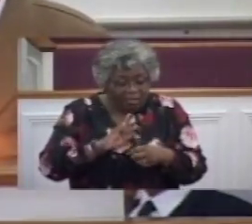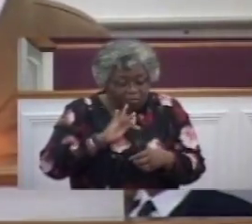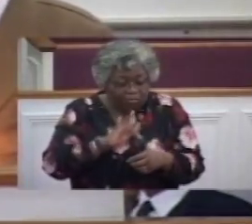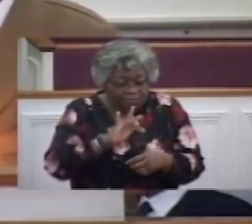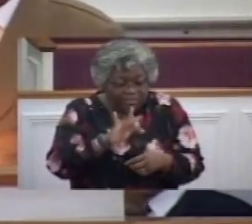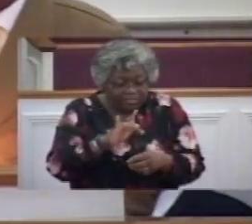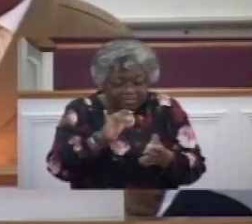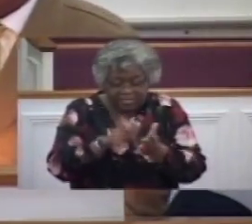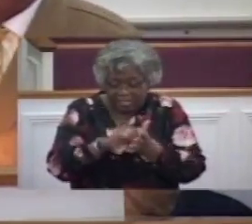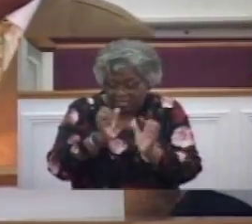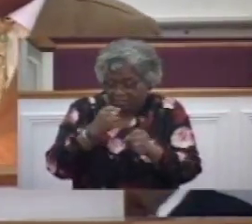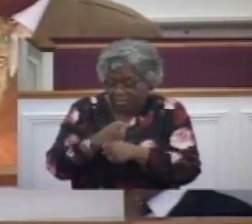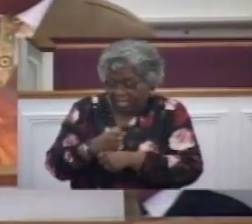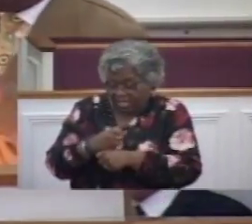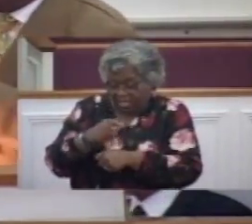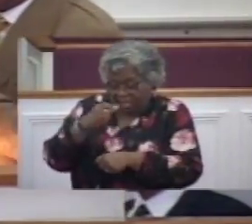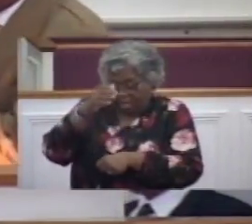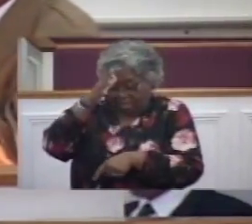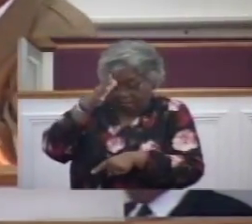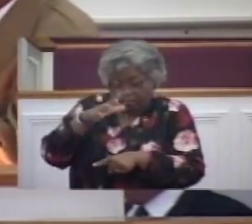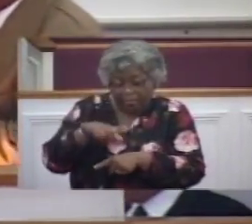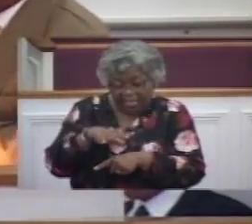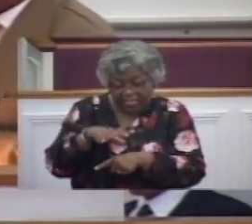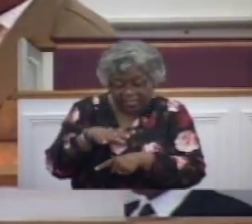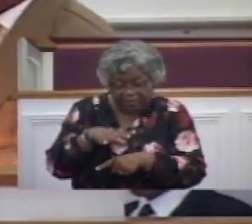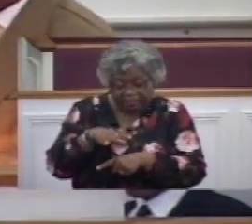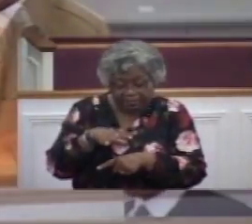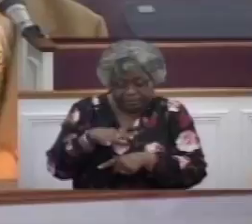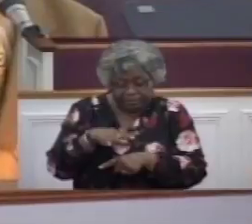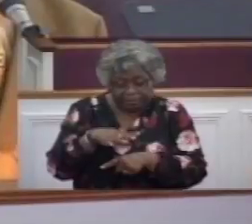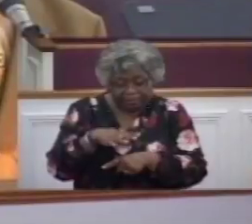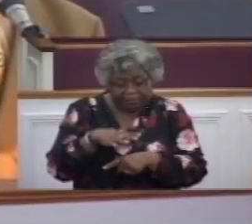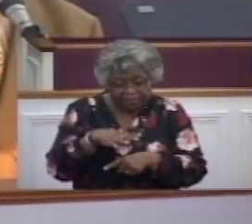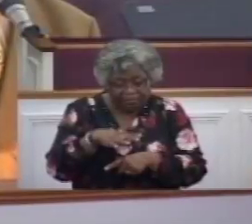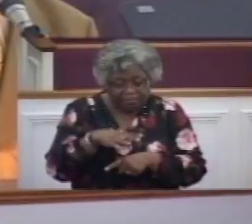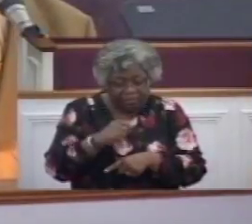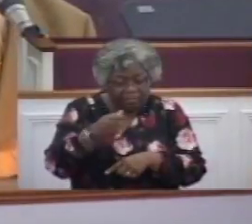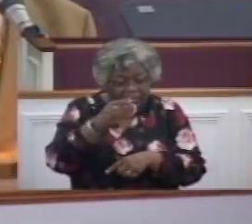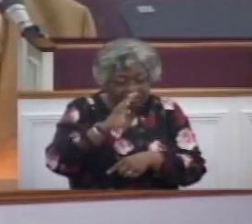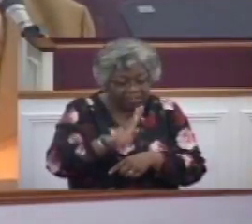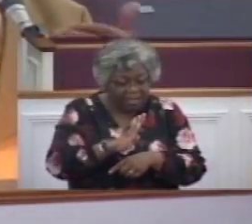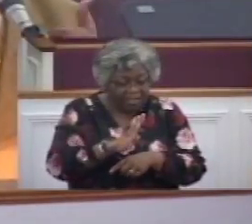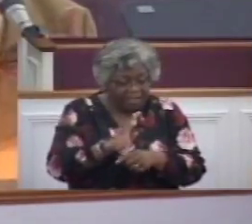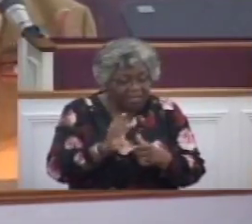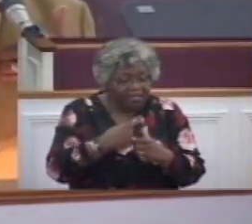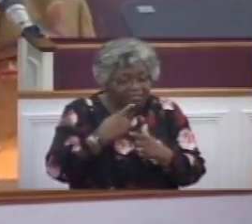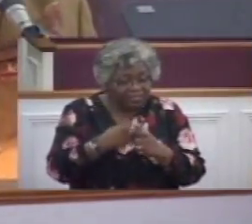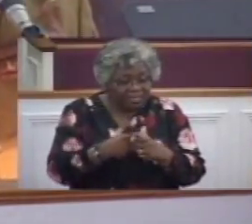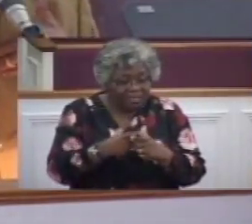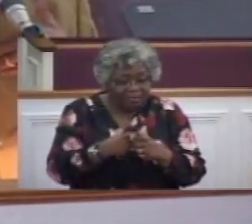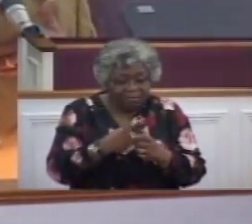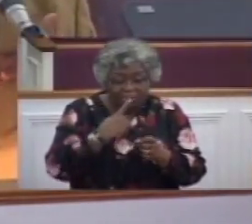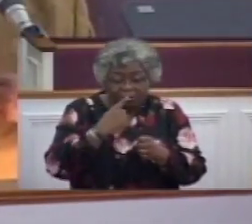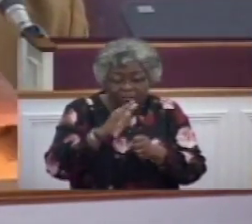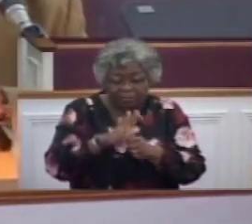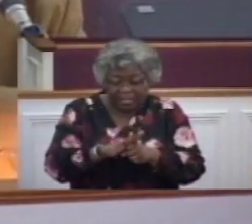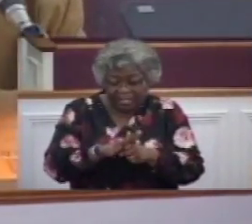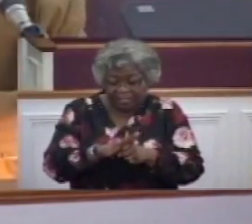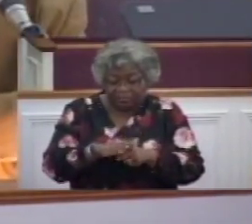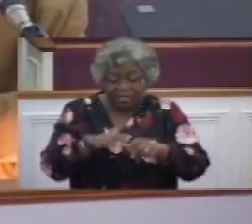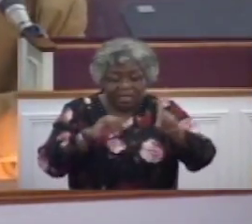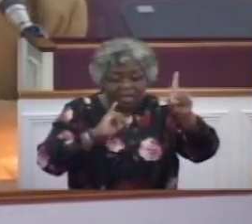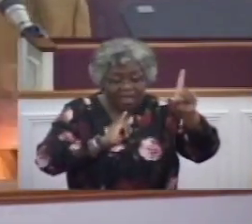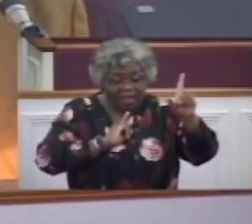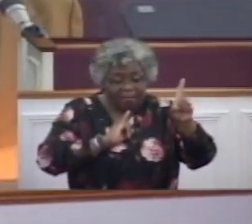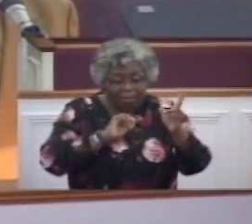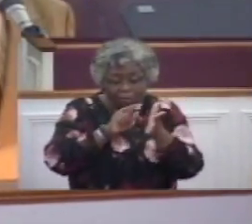he made man. And when he repented that he made man, God then pledged in his heart, I'm going to